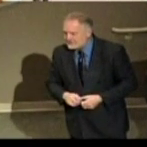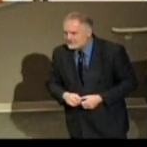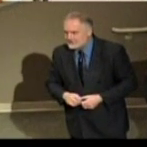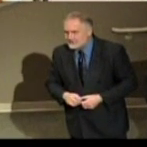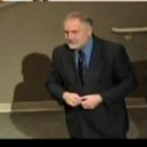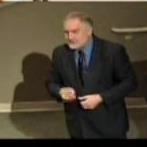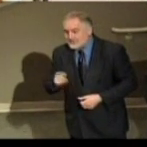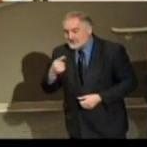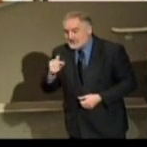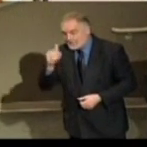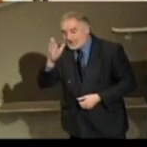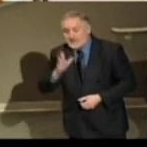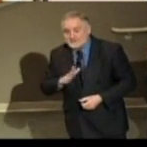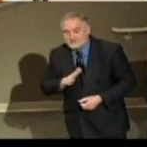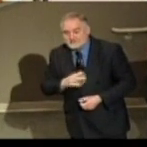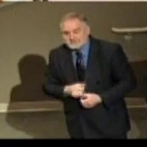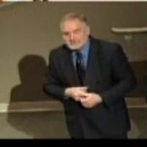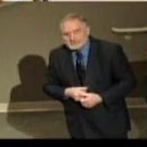And he said, men,